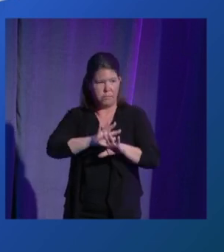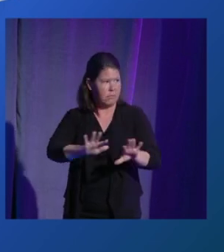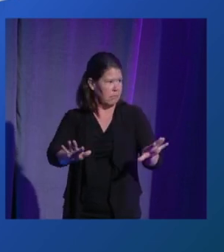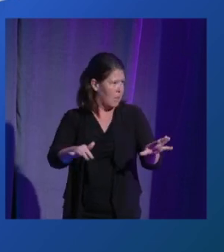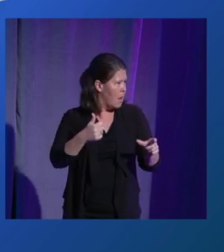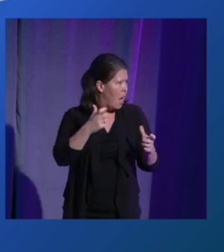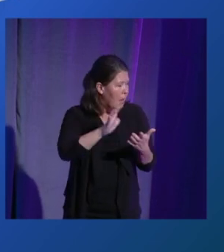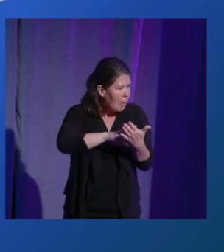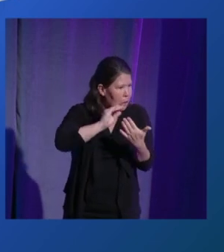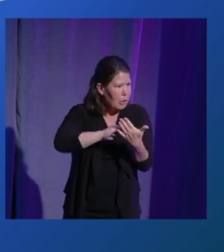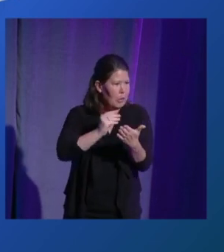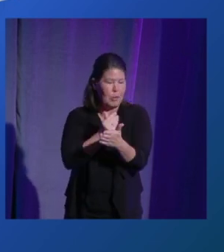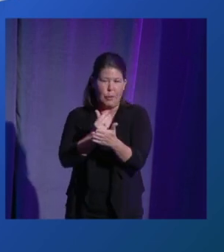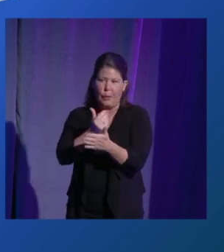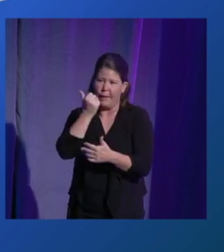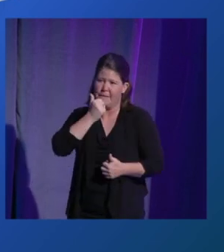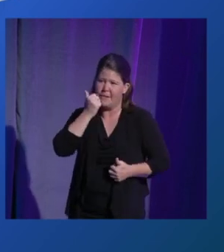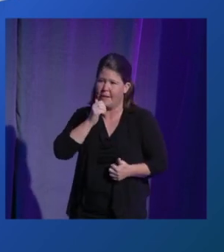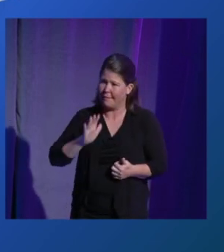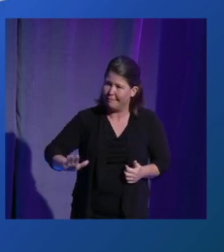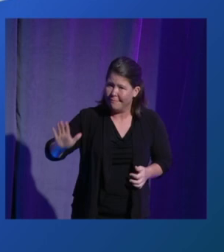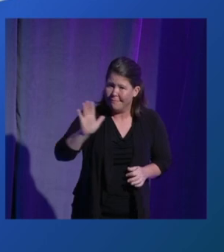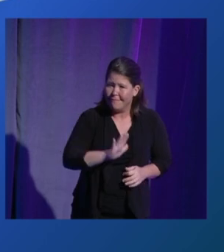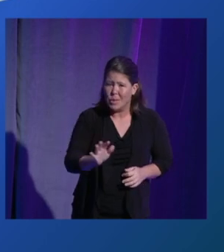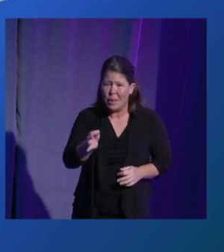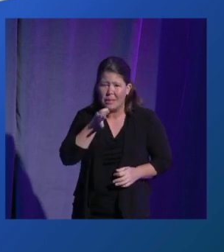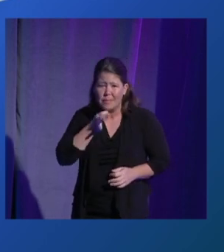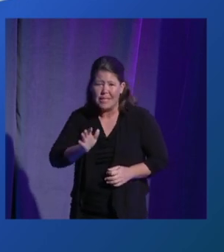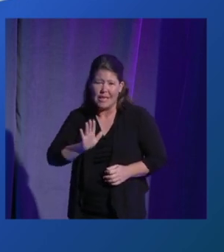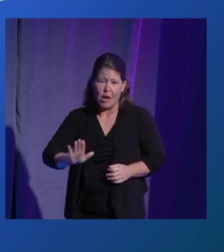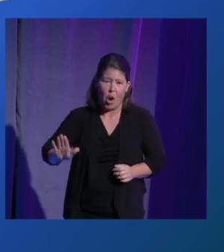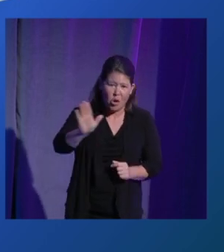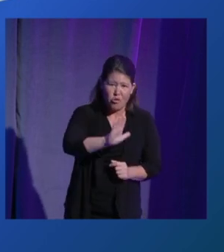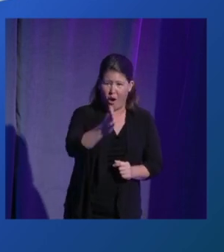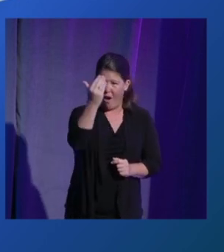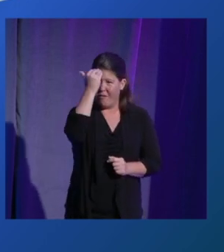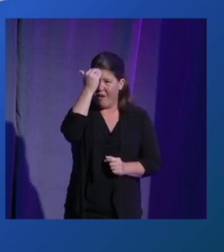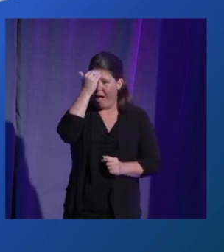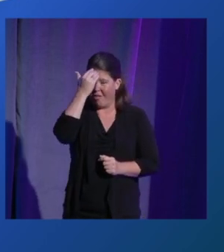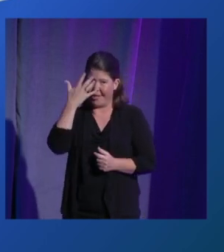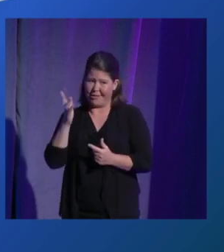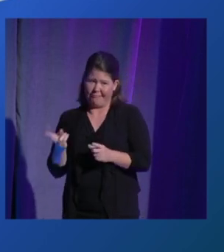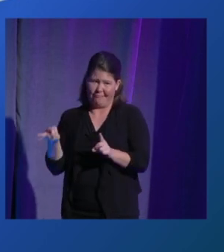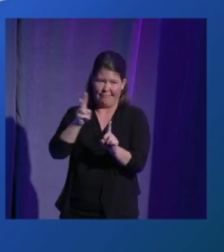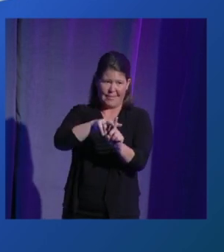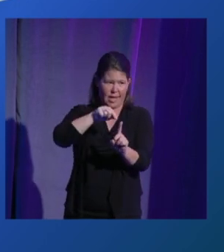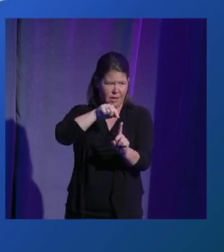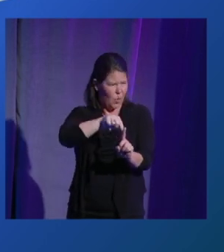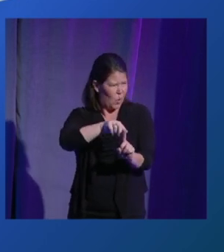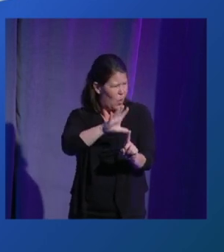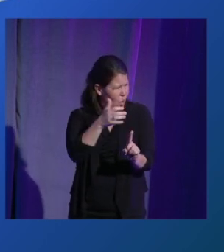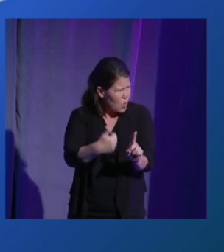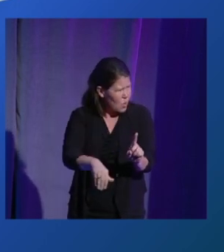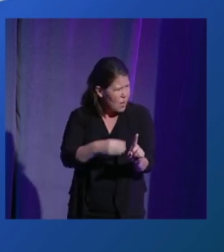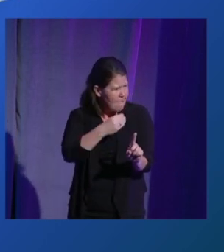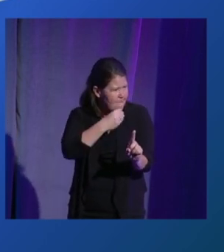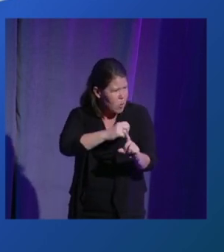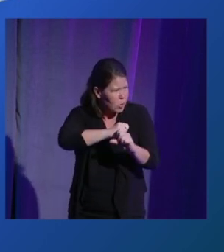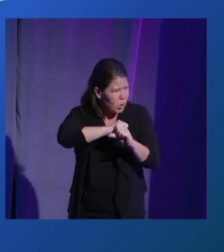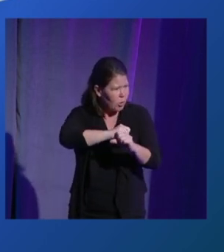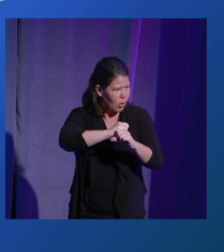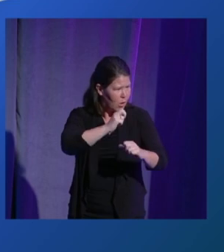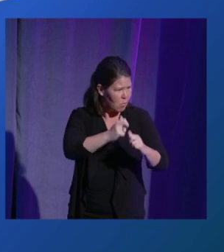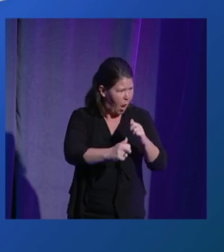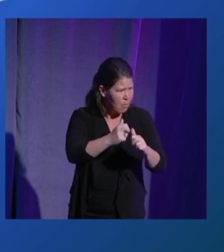your sort of expertise and knowledge applying it towards such a critical important problem that we're all facing our food security climate